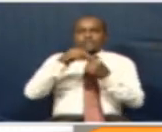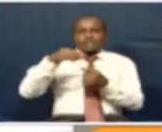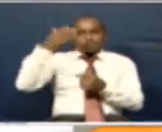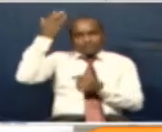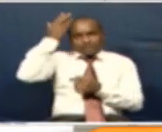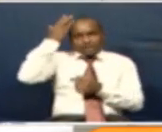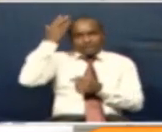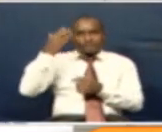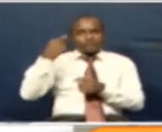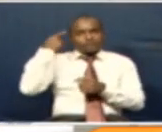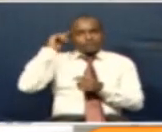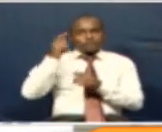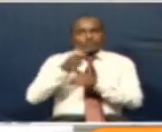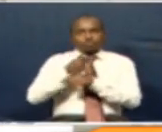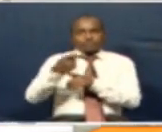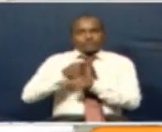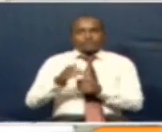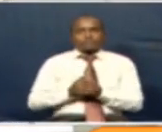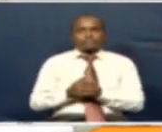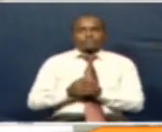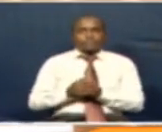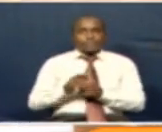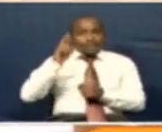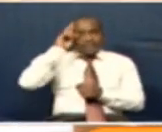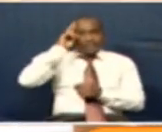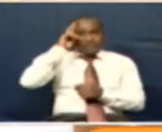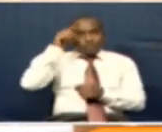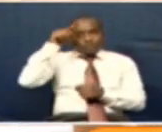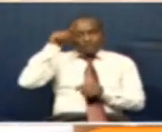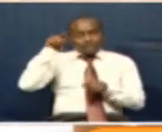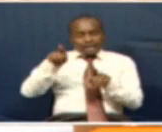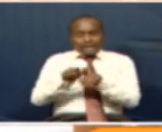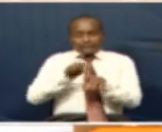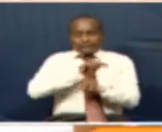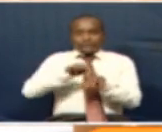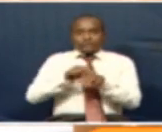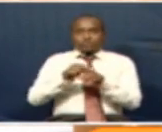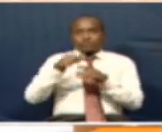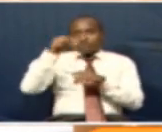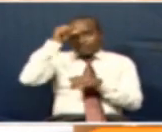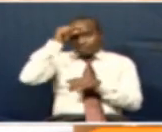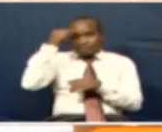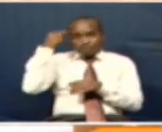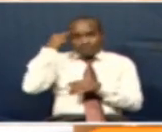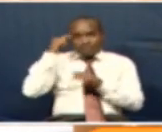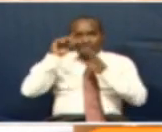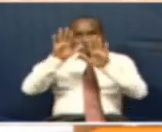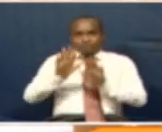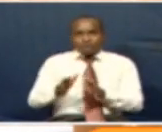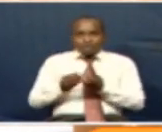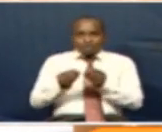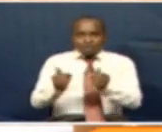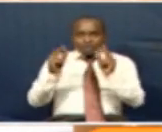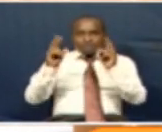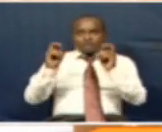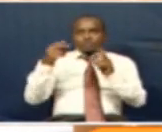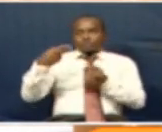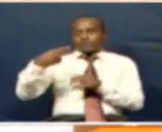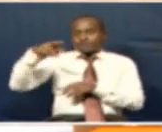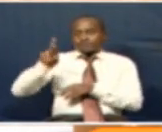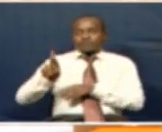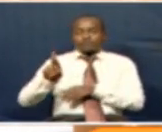subspecialty training. The reason, as national government, we think it's important we address the issue of the HR